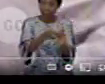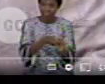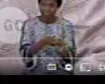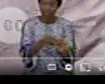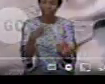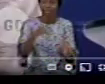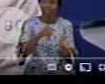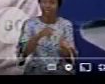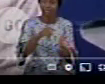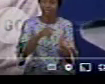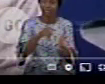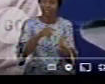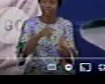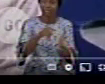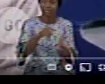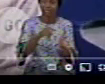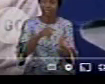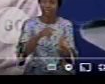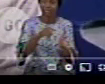This is the fire.